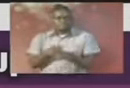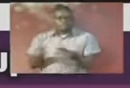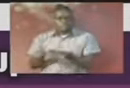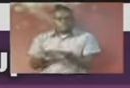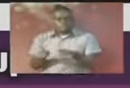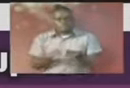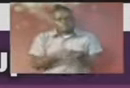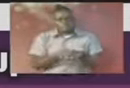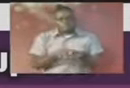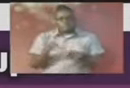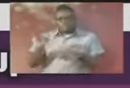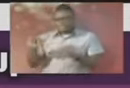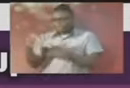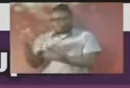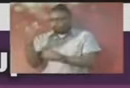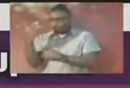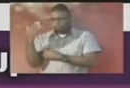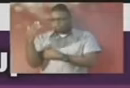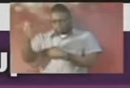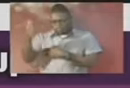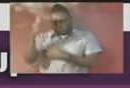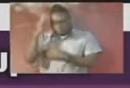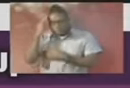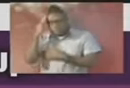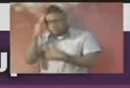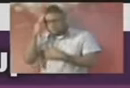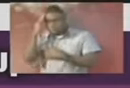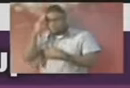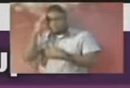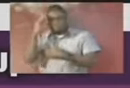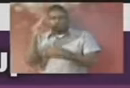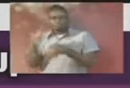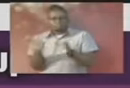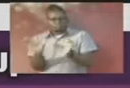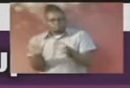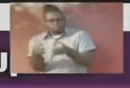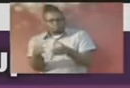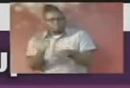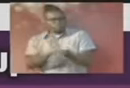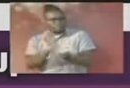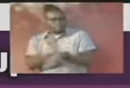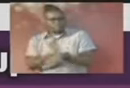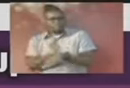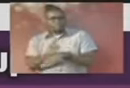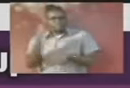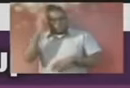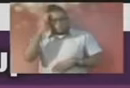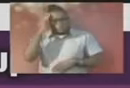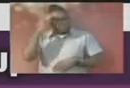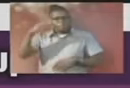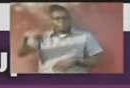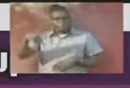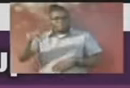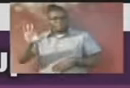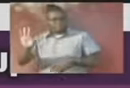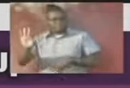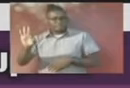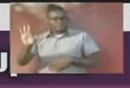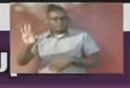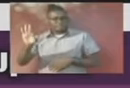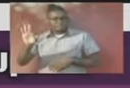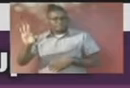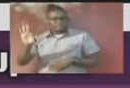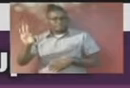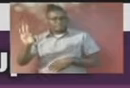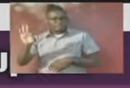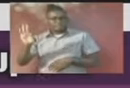head of one of the chambers of commerce is claiming that he knows Pfizer vaccines were imported and used to vaccinate the staff